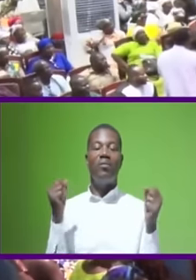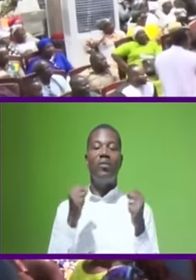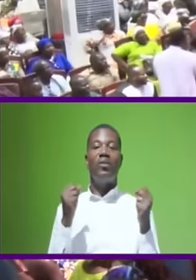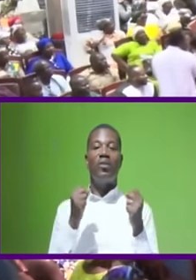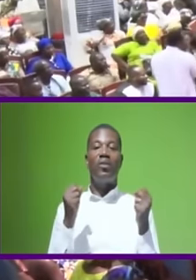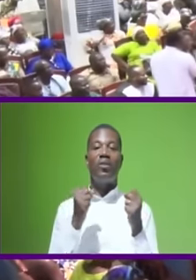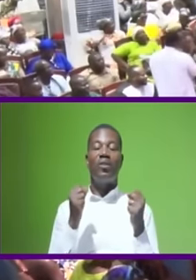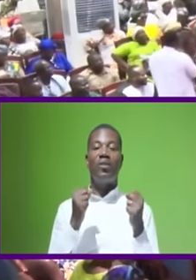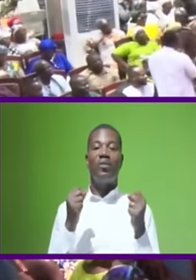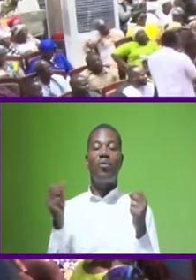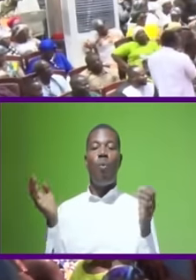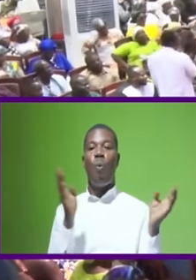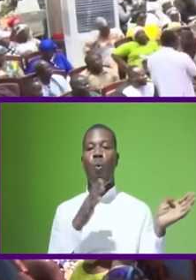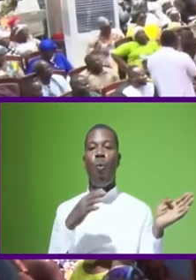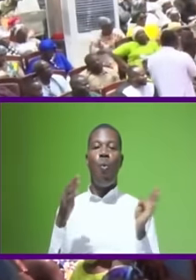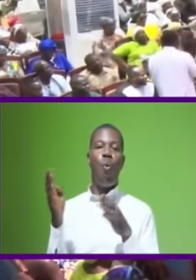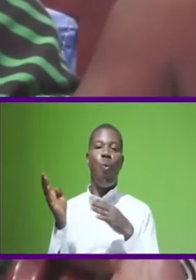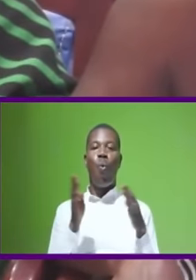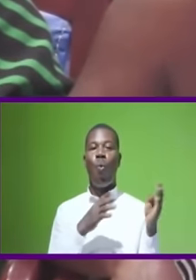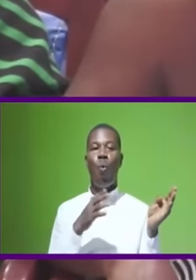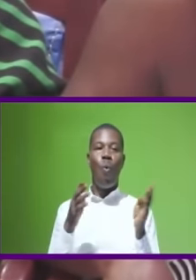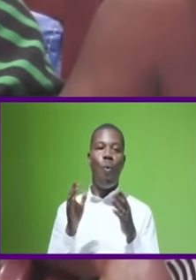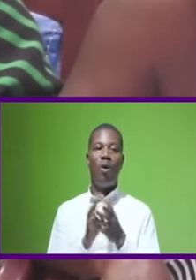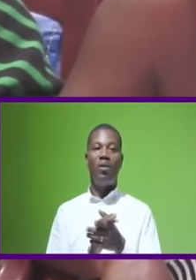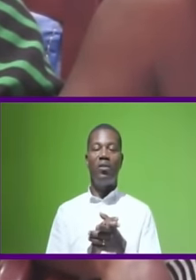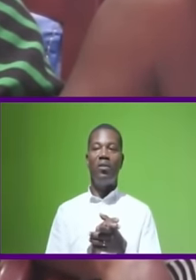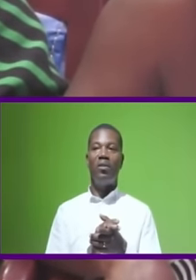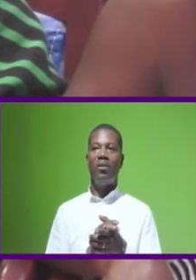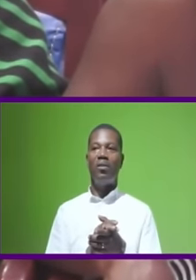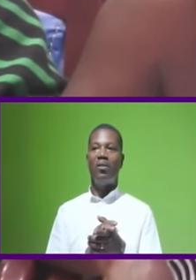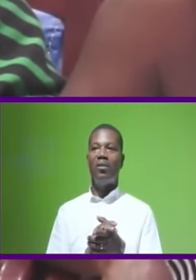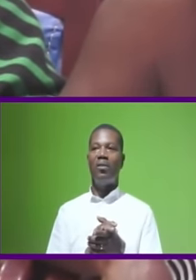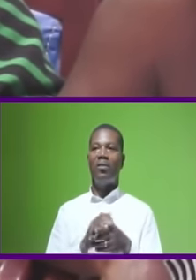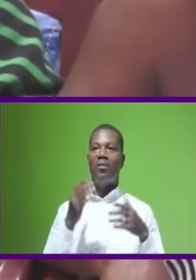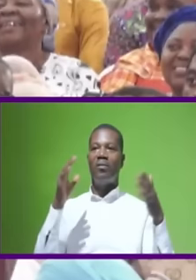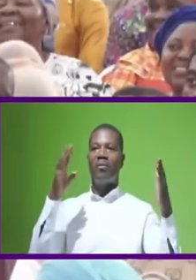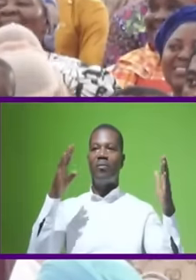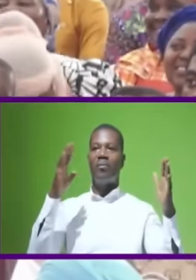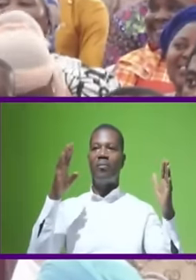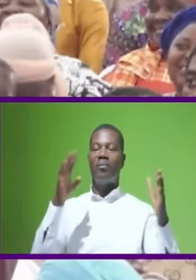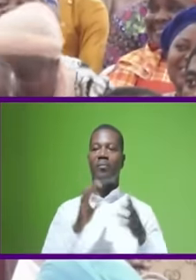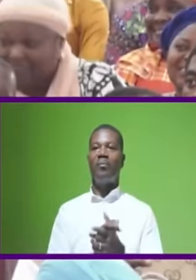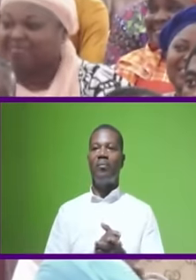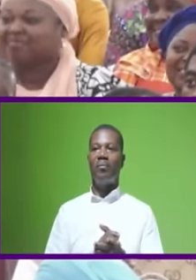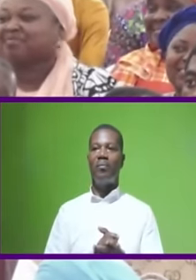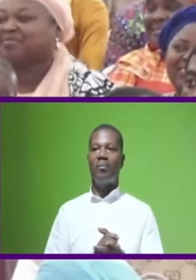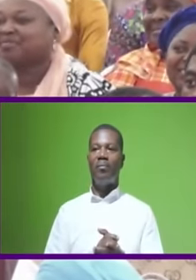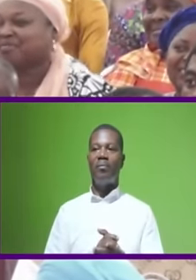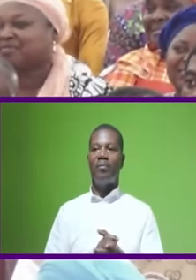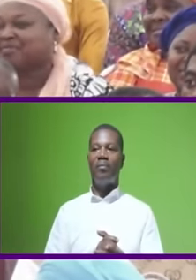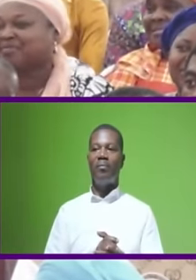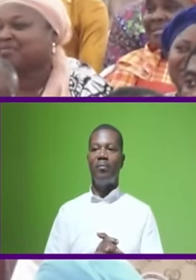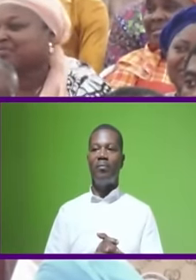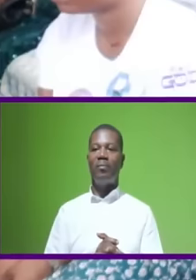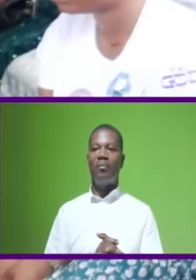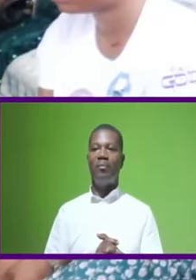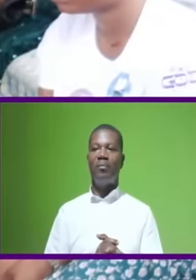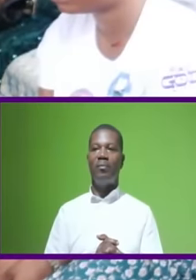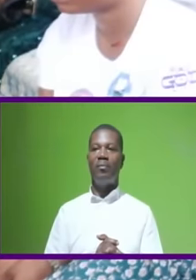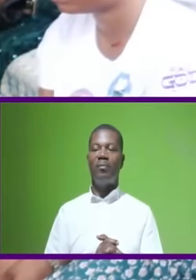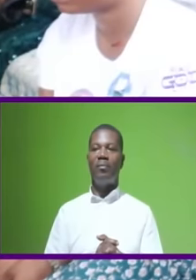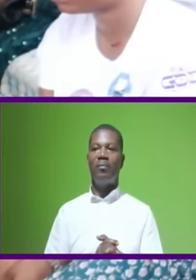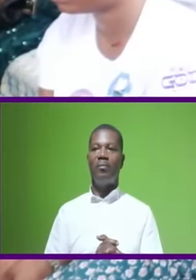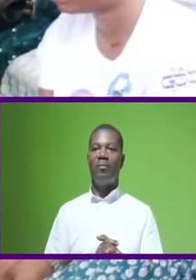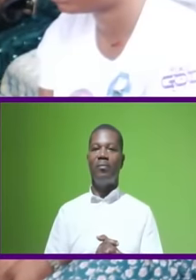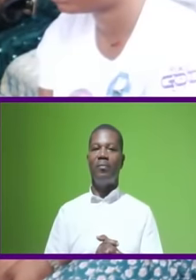Yes. All my struggle is to stand here for all these big air conditions to blow on